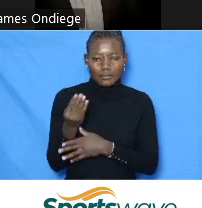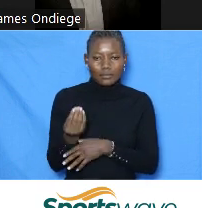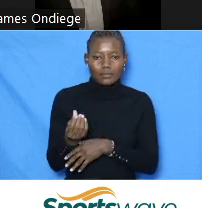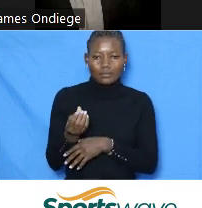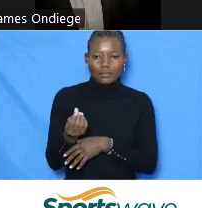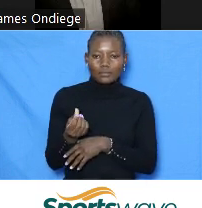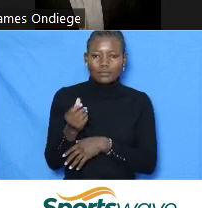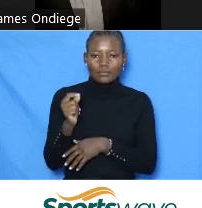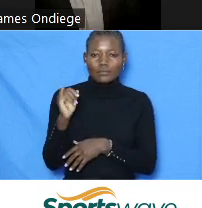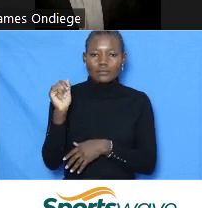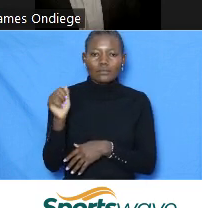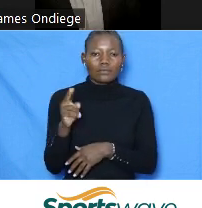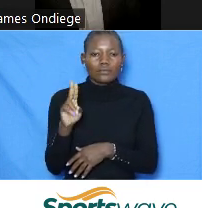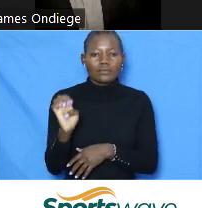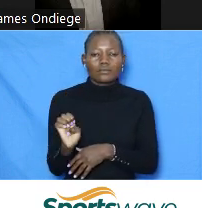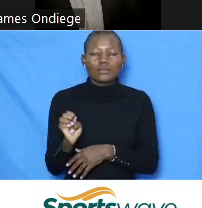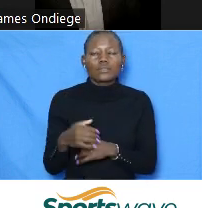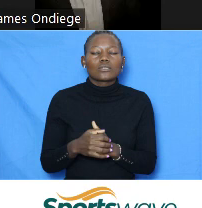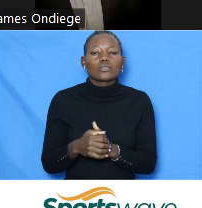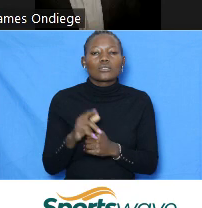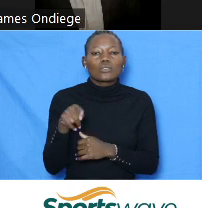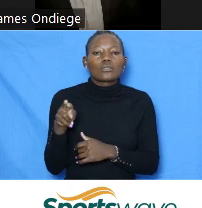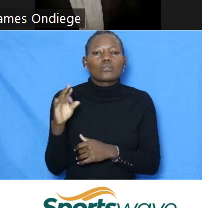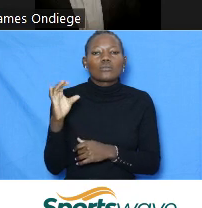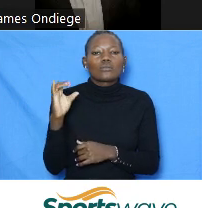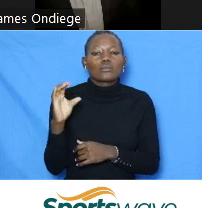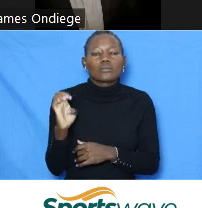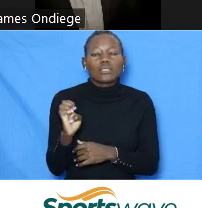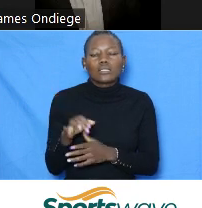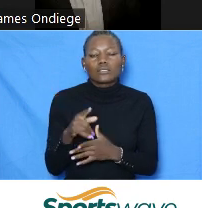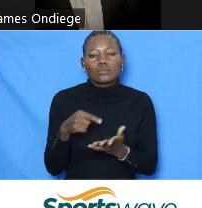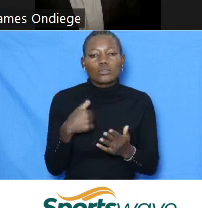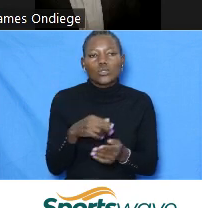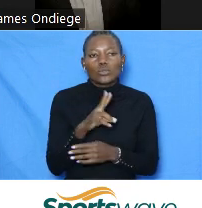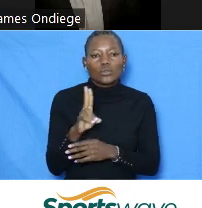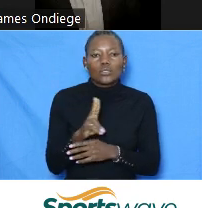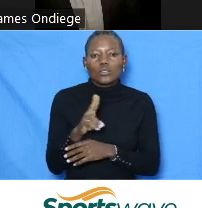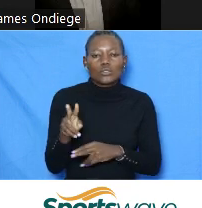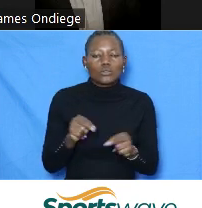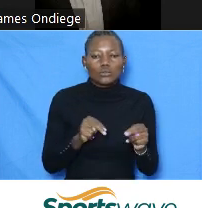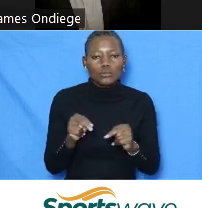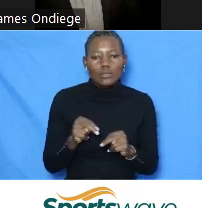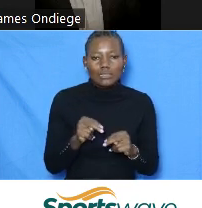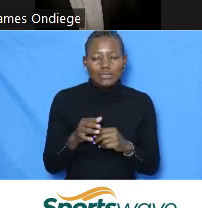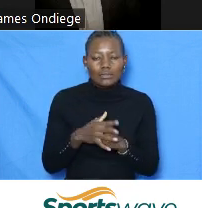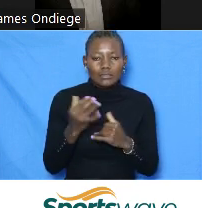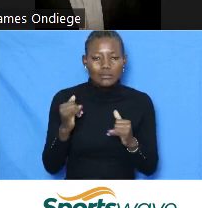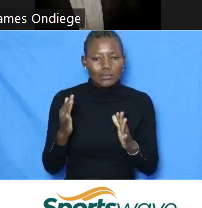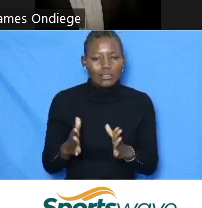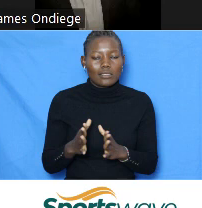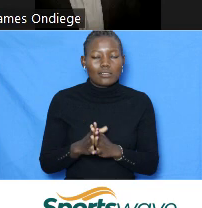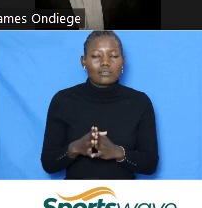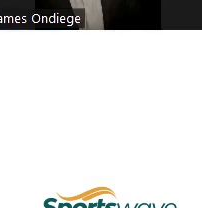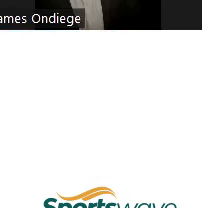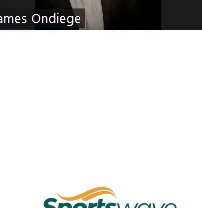injury, PRICE is the mnemonic we use when we're coming to when we manage acute soft tissue